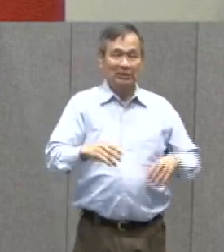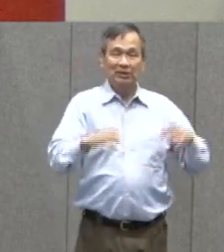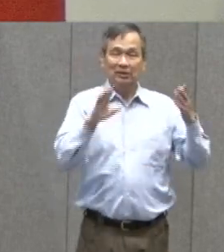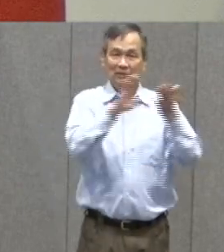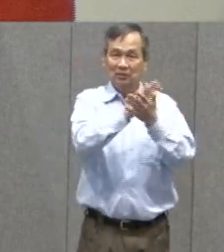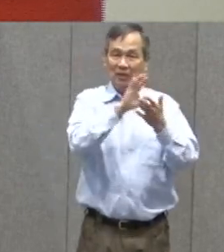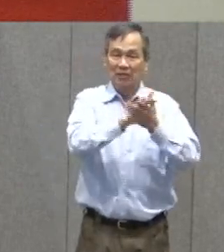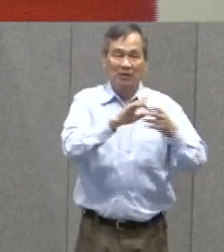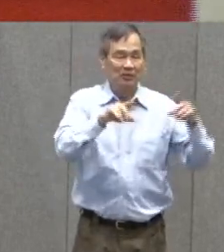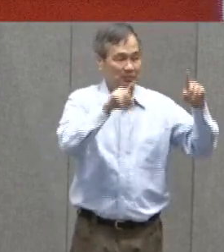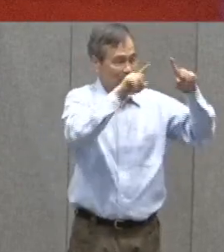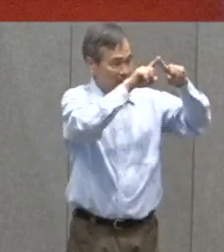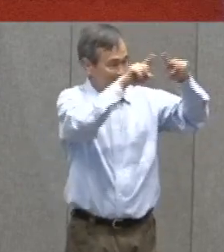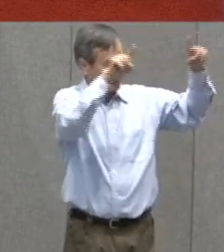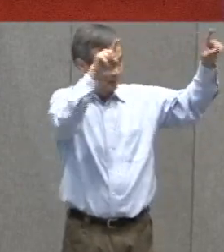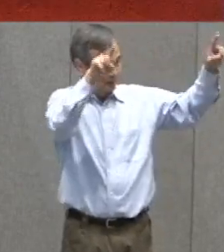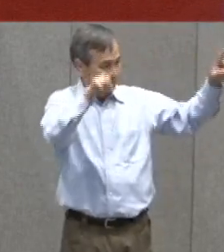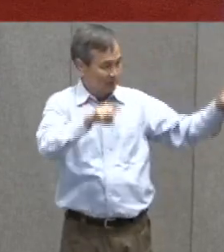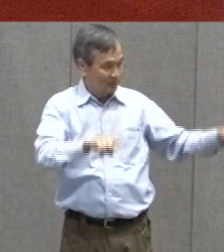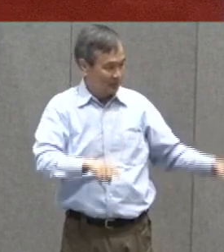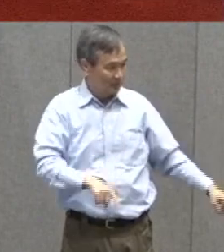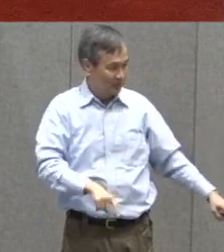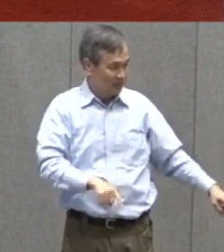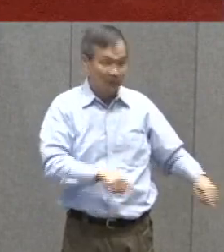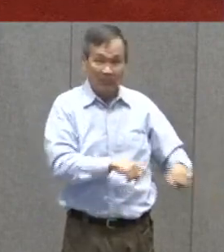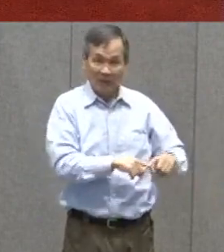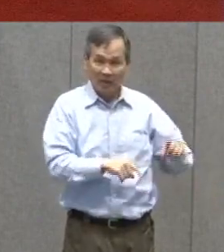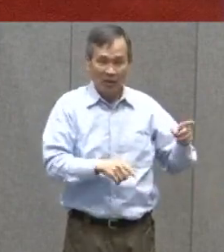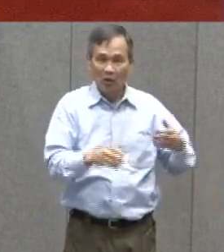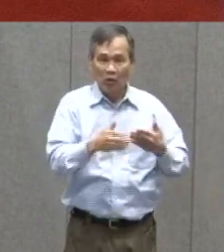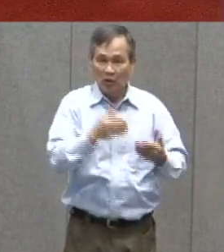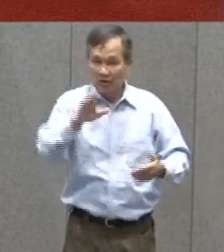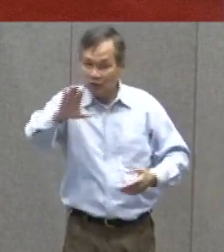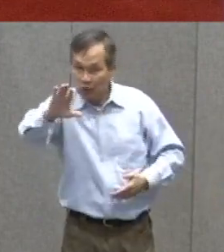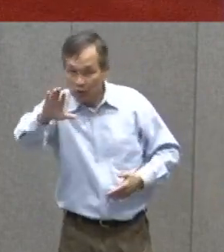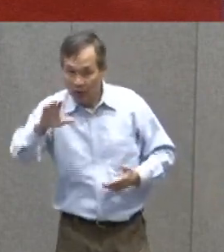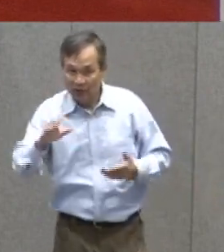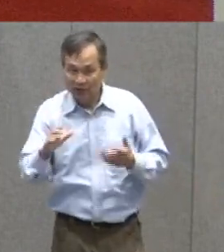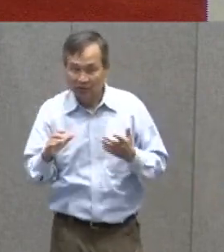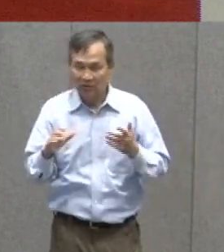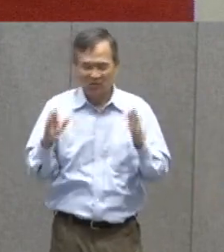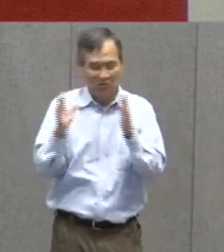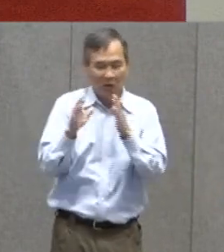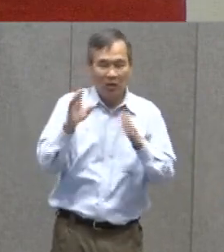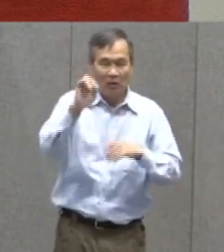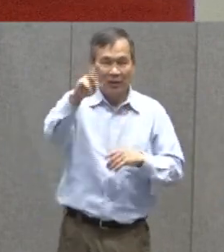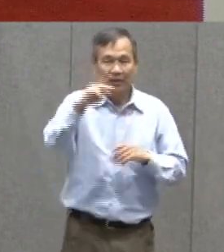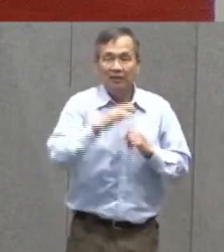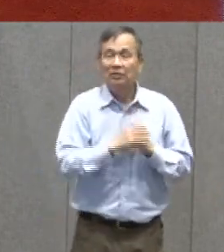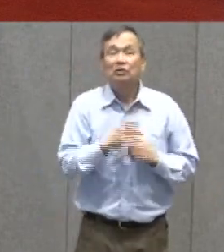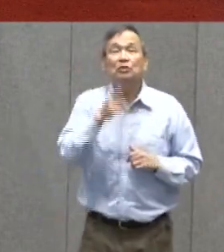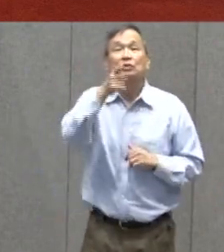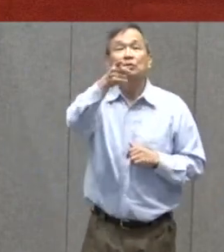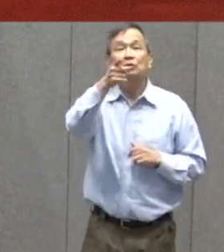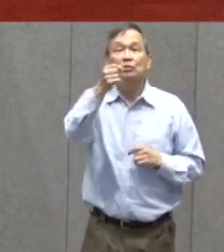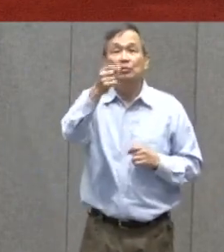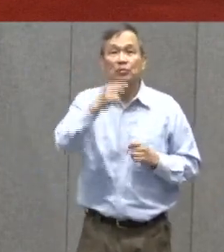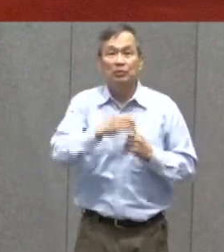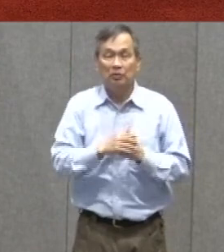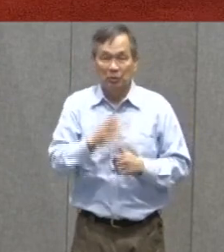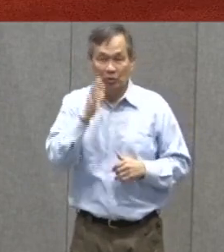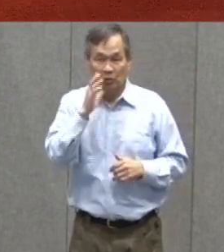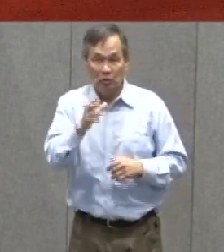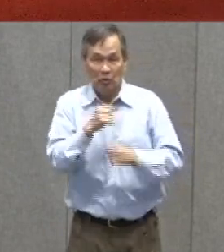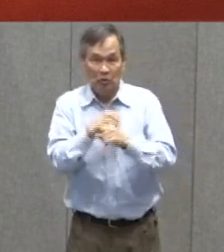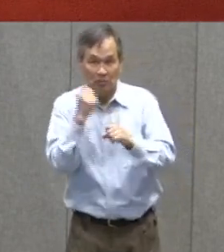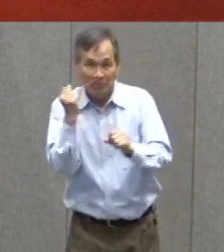You have whatever form of piece of paper you have. If yours looks like this, what you're going to do is you're going to